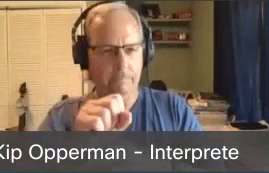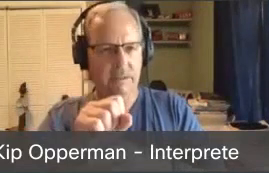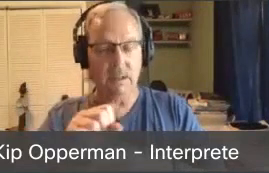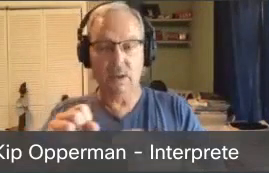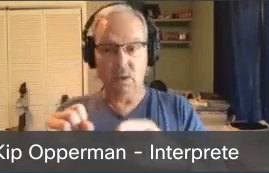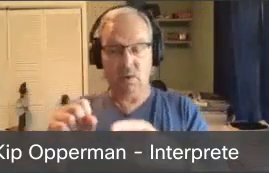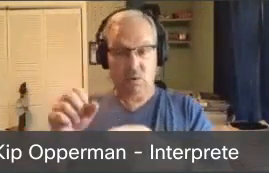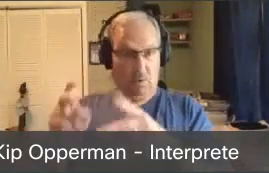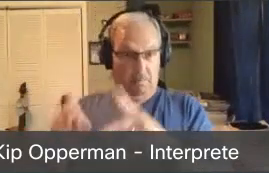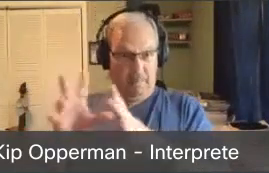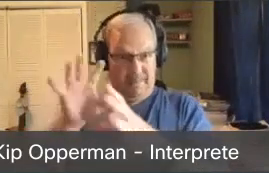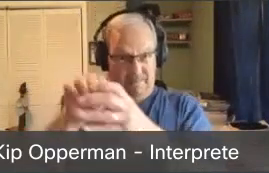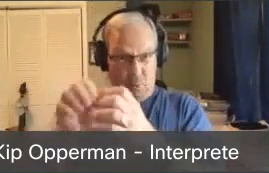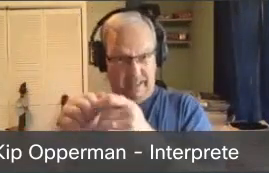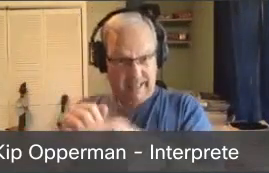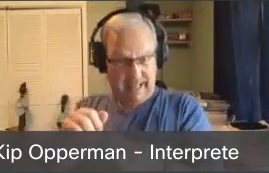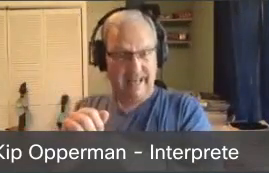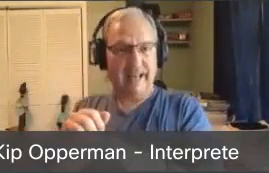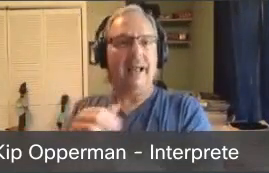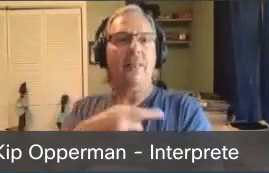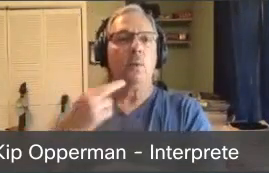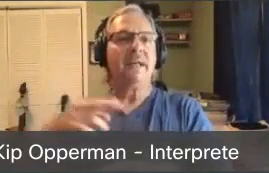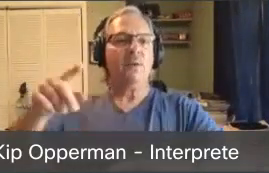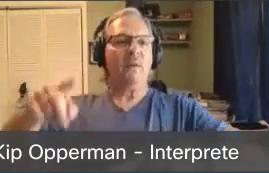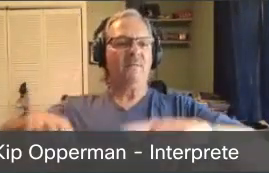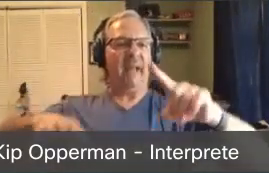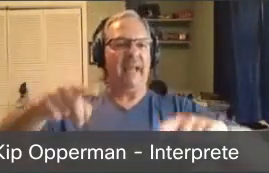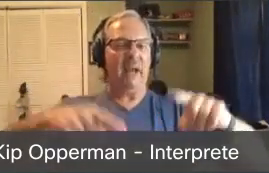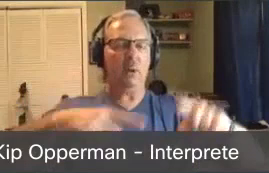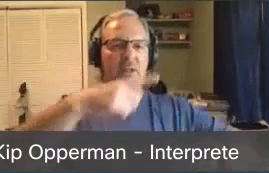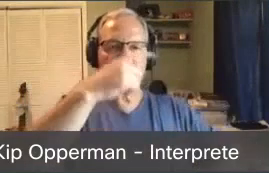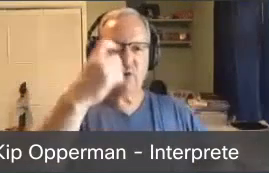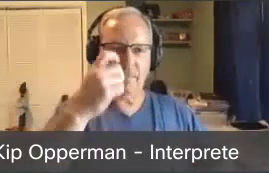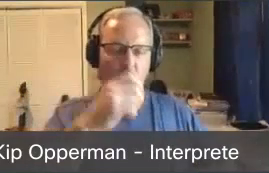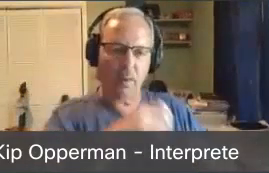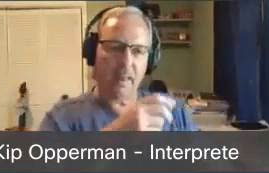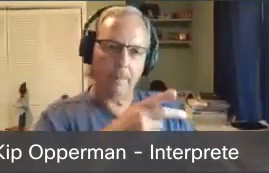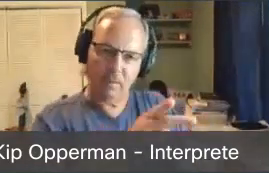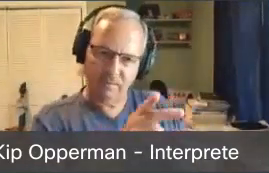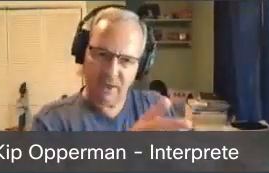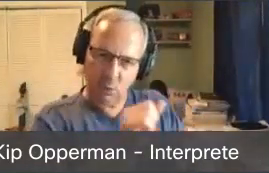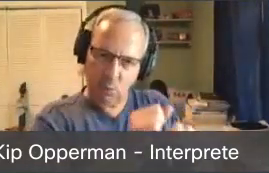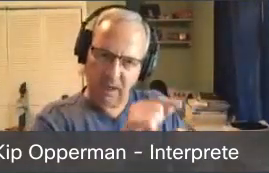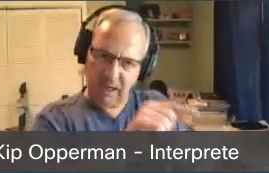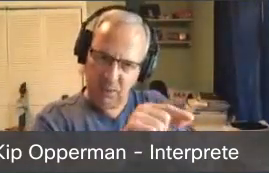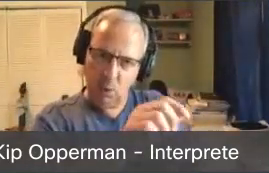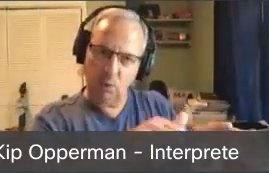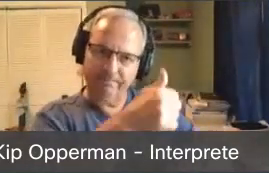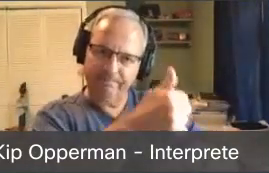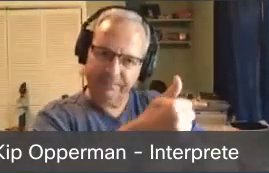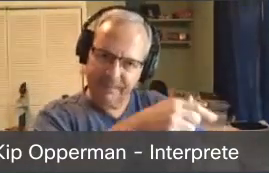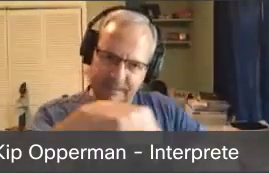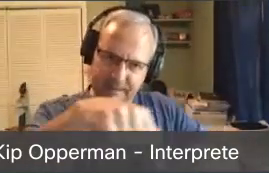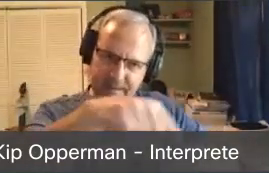justice-involved people, as well as the risk for vicarious trauma among professionals working in these settings. This webinar will cover